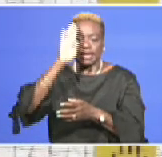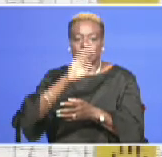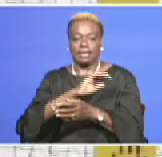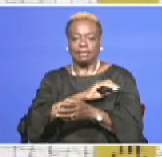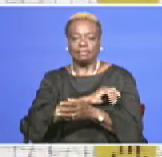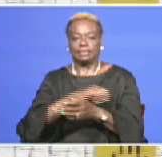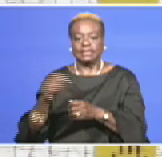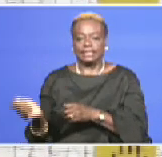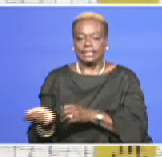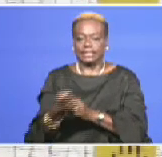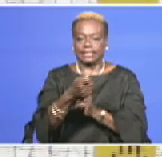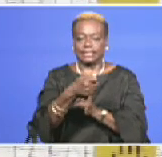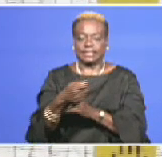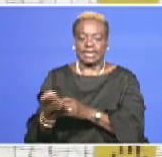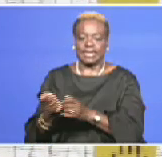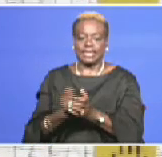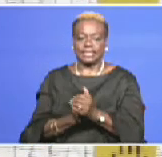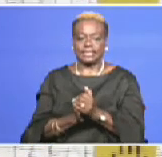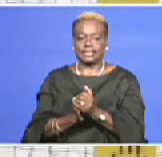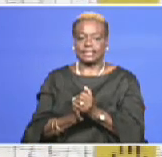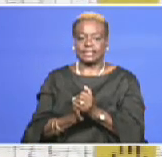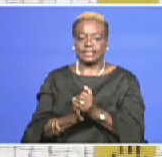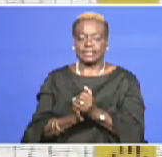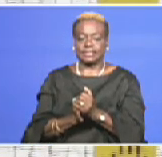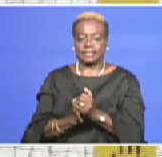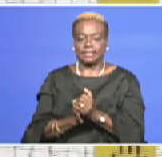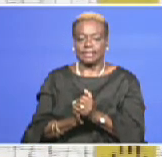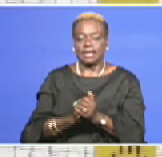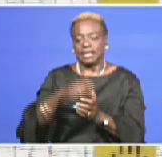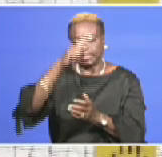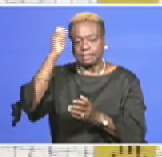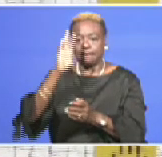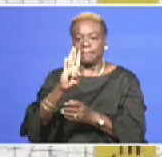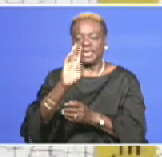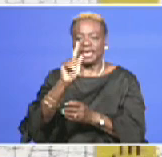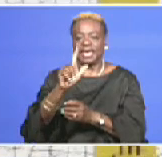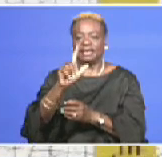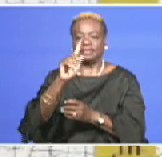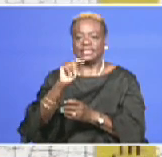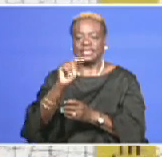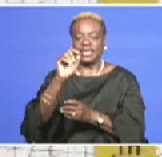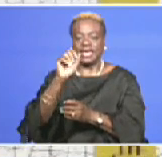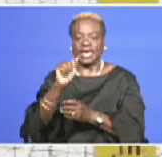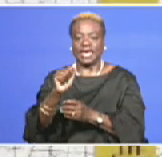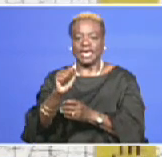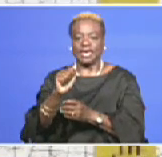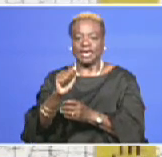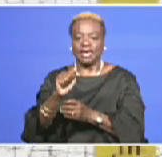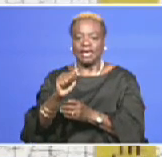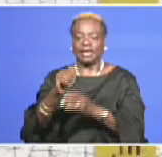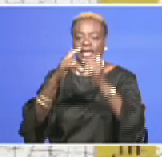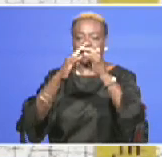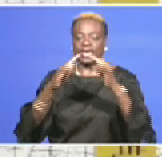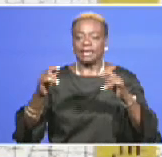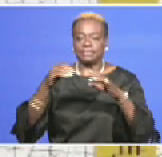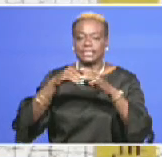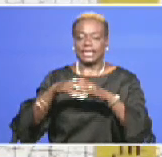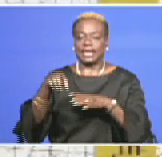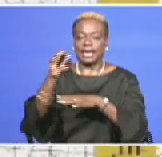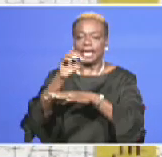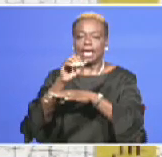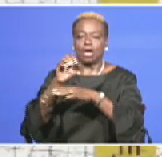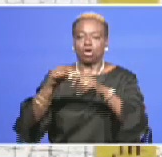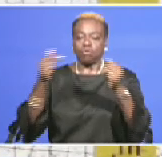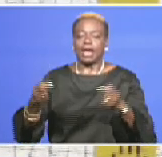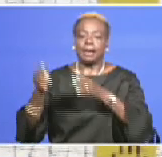week-long camp that wrapped up yesterday. So far this summer, the BLTA has hosted camps in Freeport, Grand Bahama, Forest Heights, and Abaco,